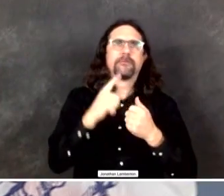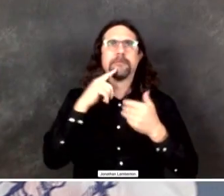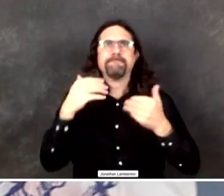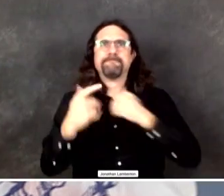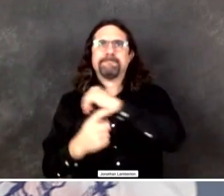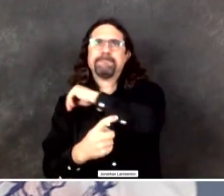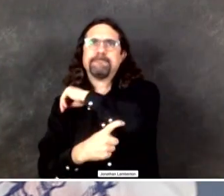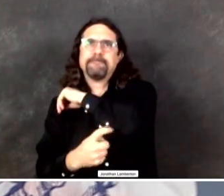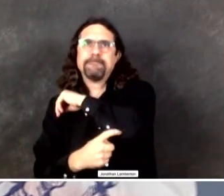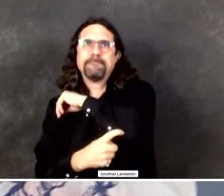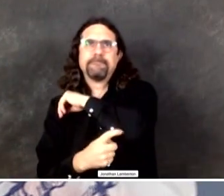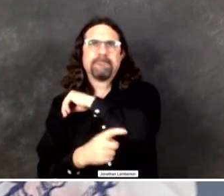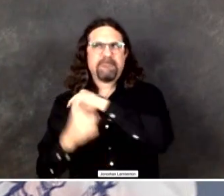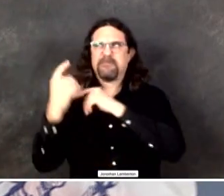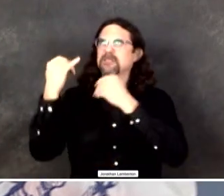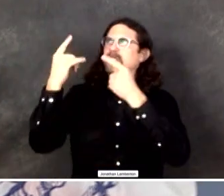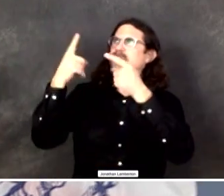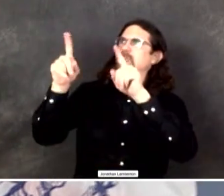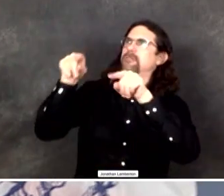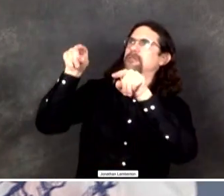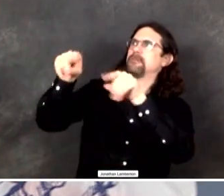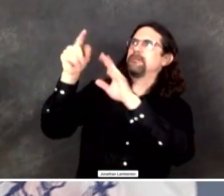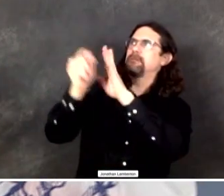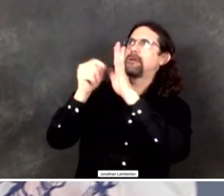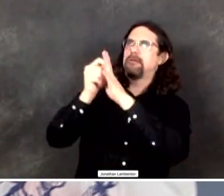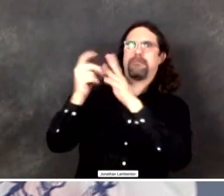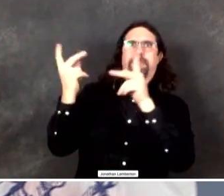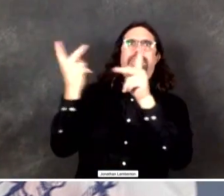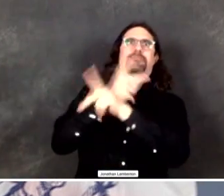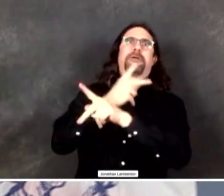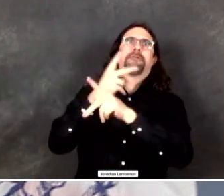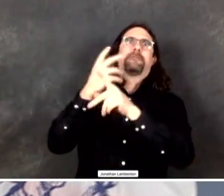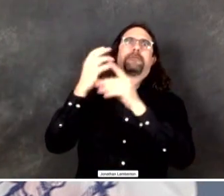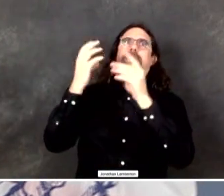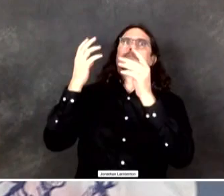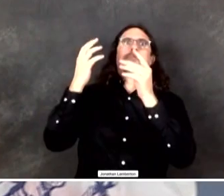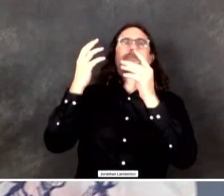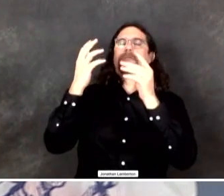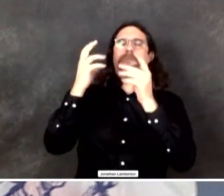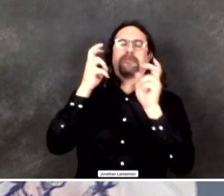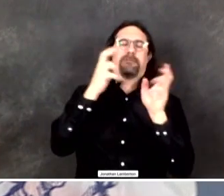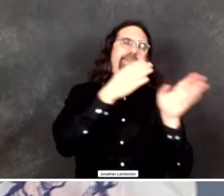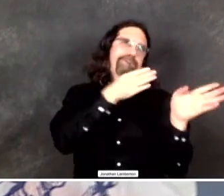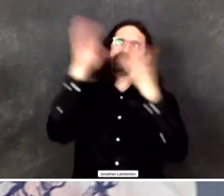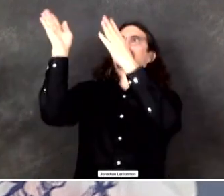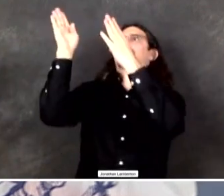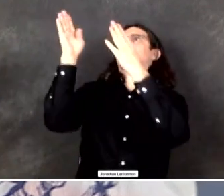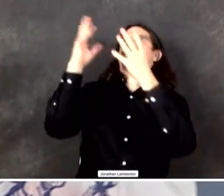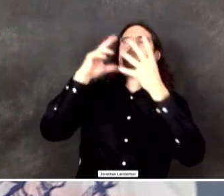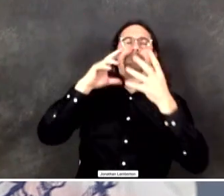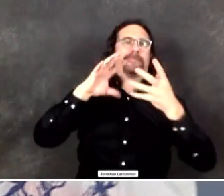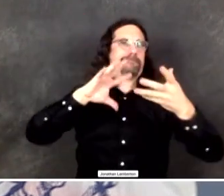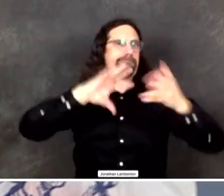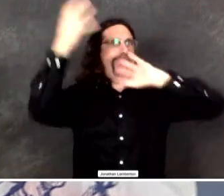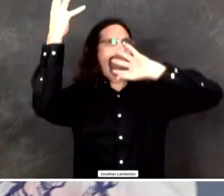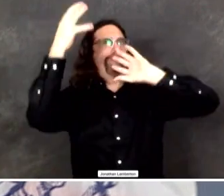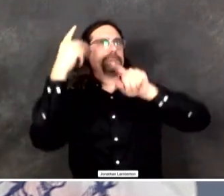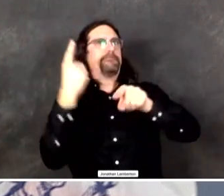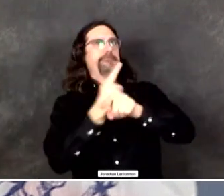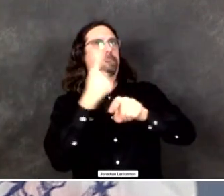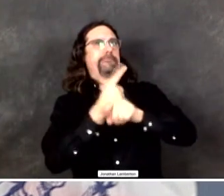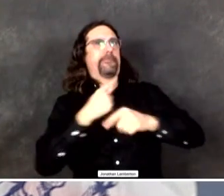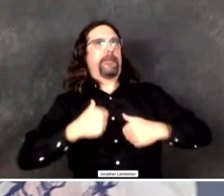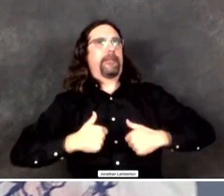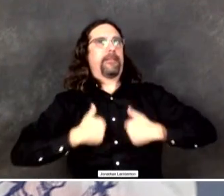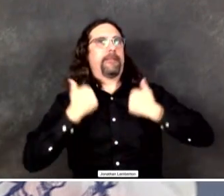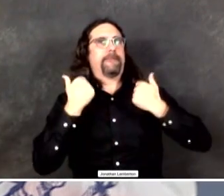weeks have been like for our children. Think about the disruption, think about the confusion, and in so many cases, the trauma. A